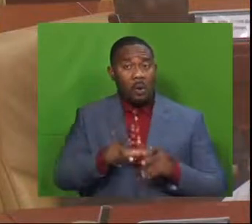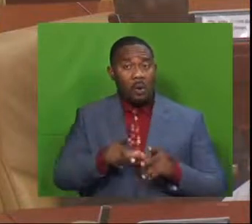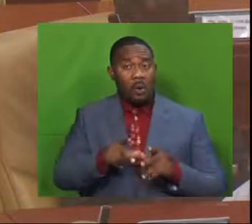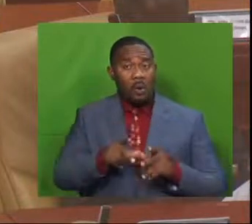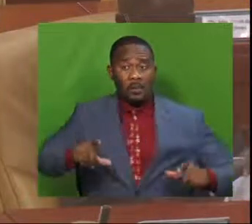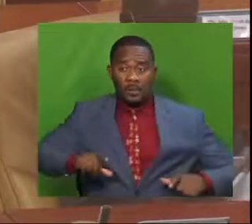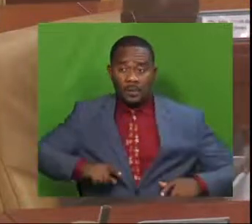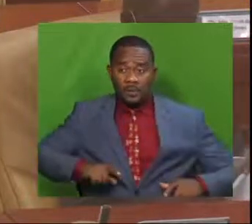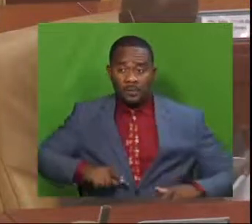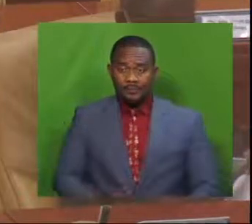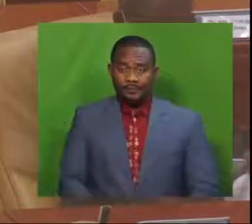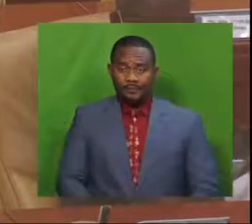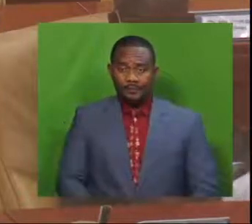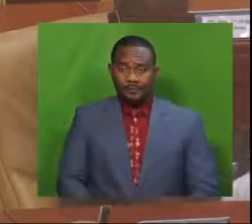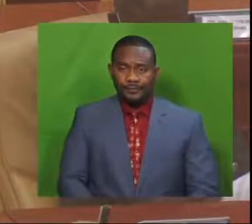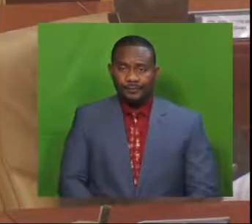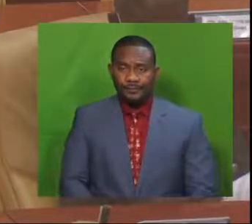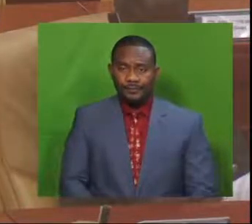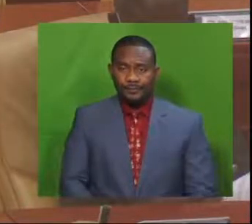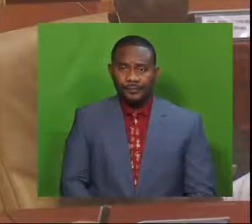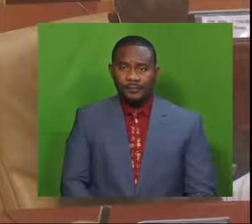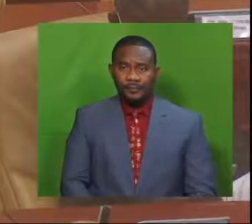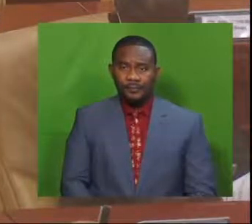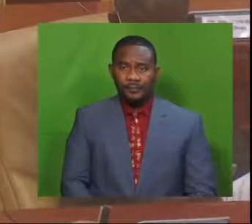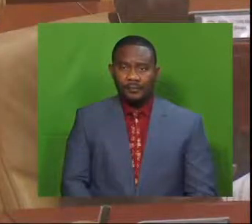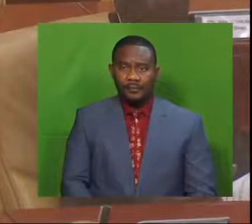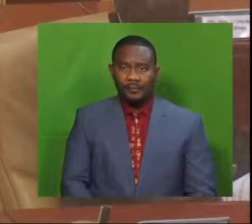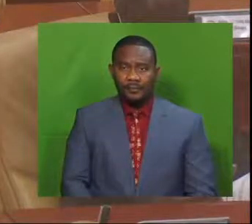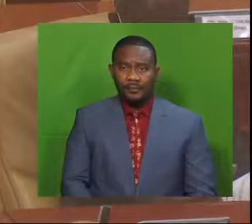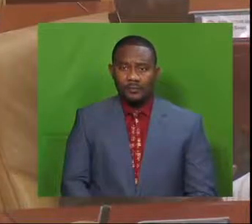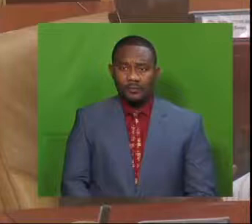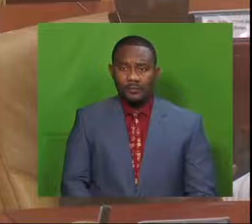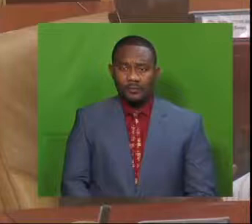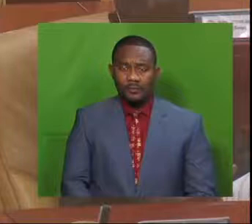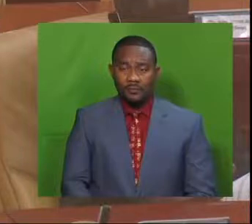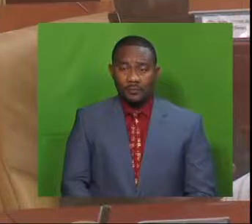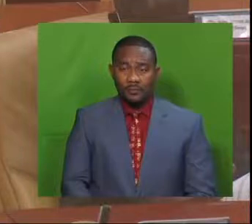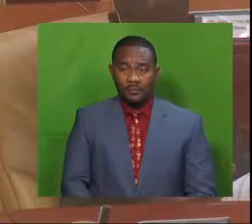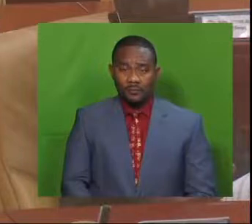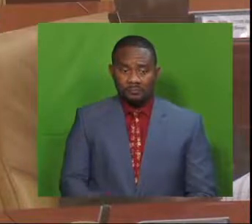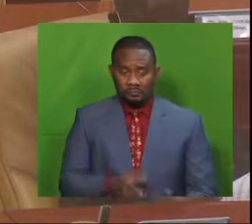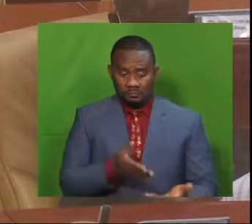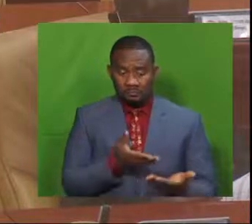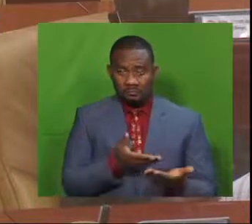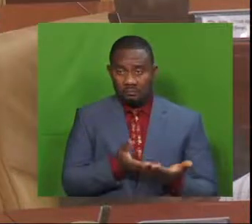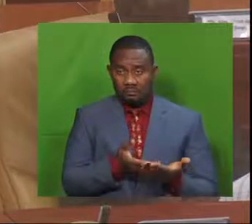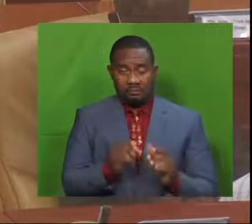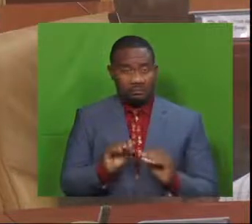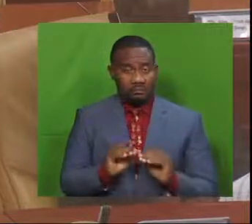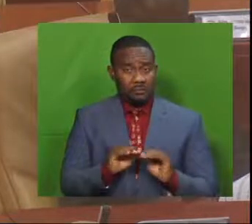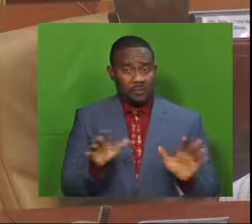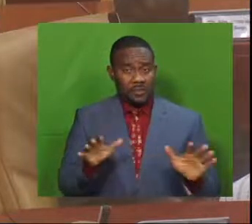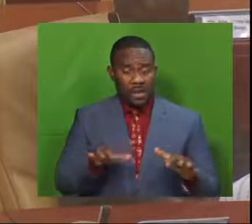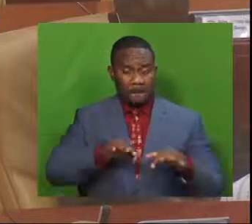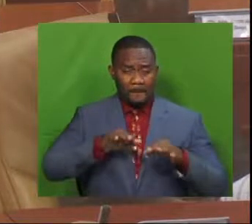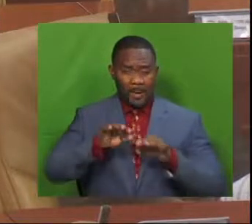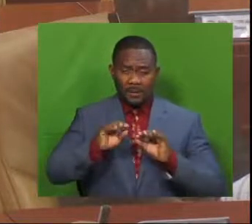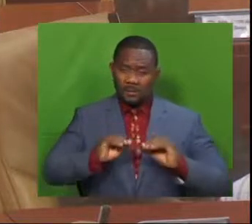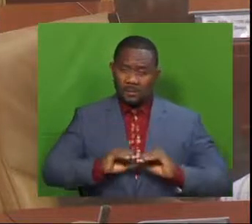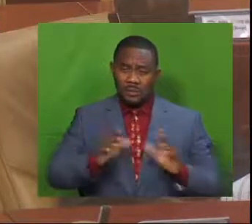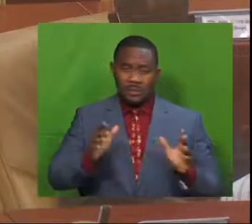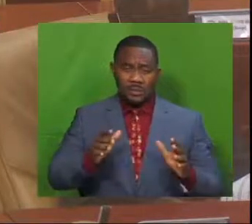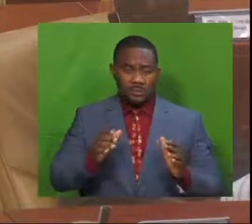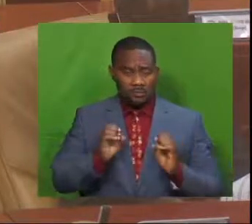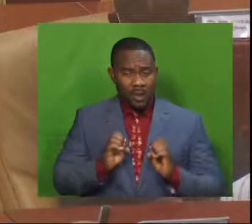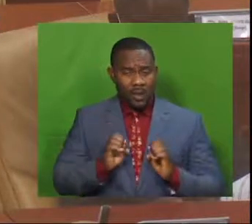delivery. Mr. Speaker, our standing orders are very clear and provide strict timelines for